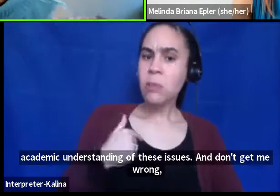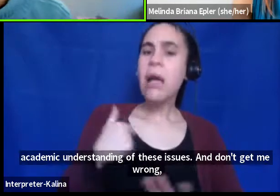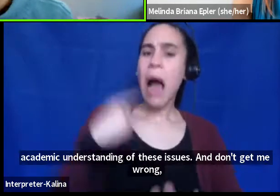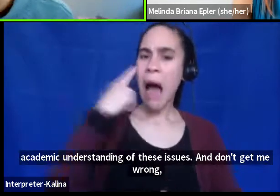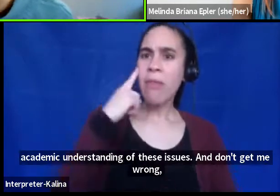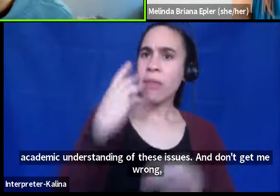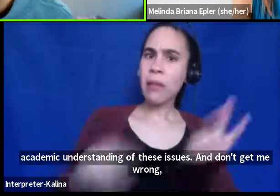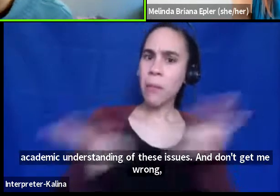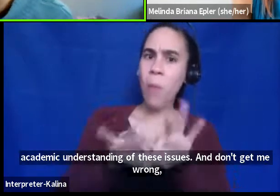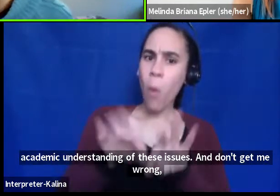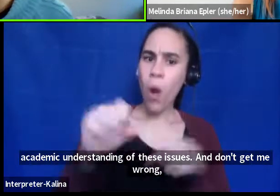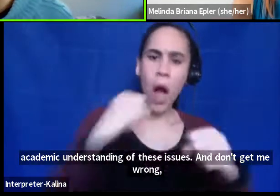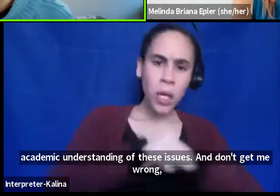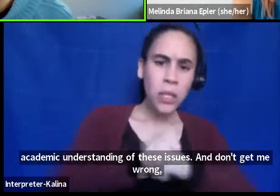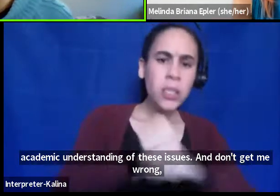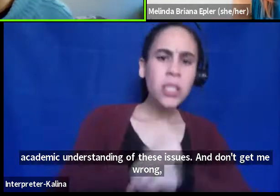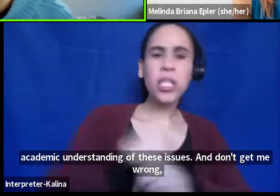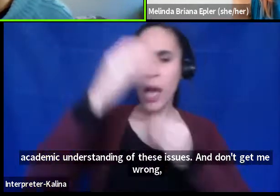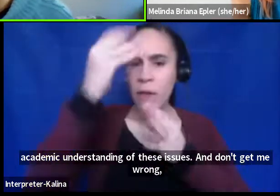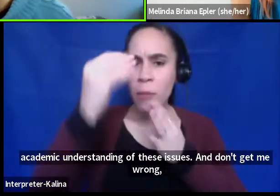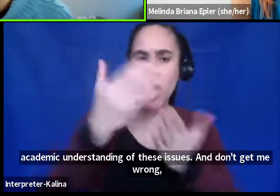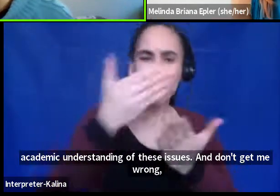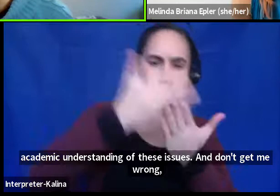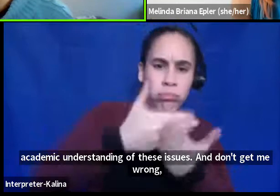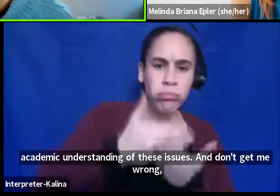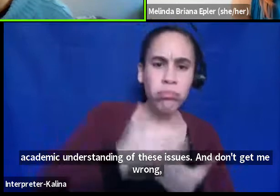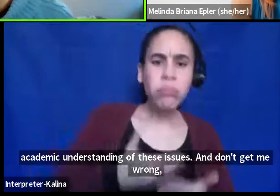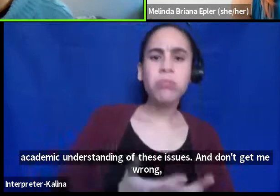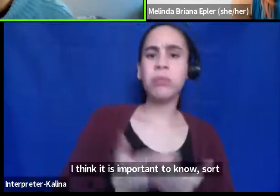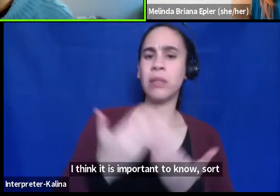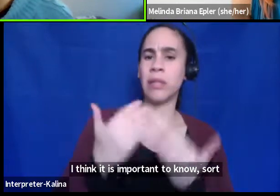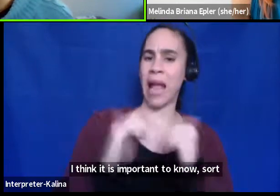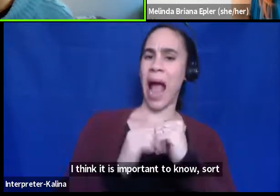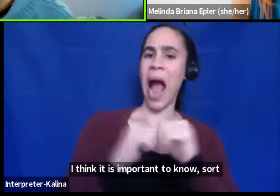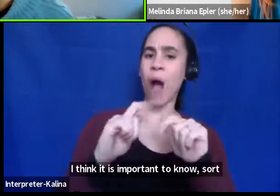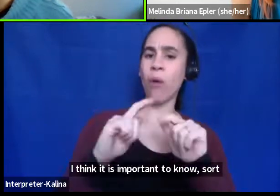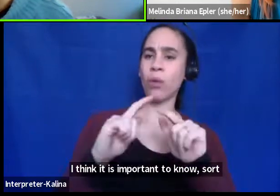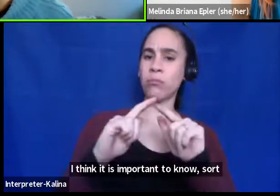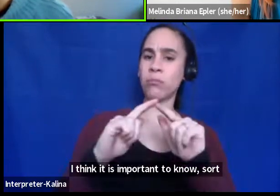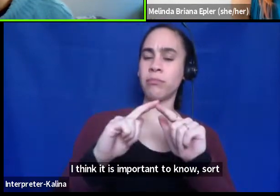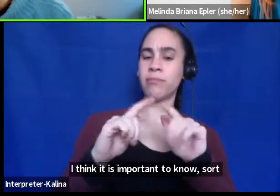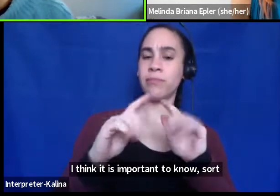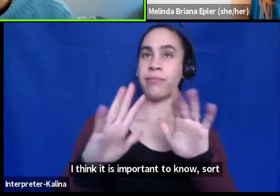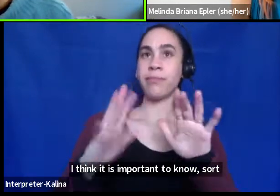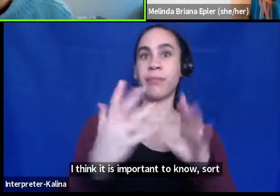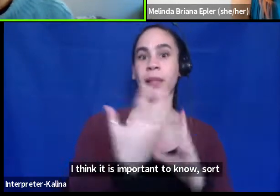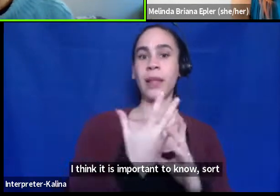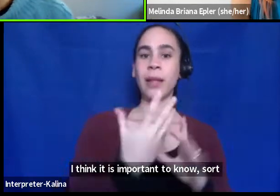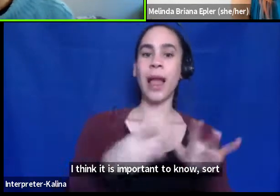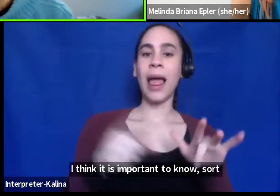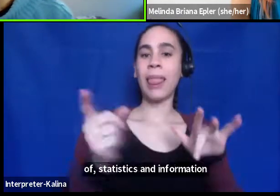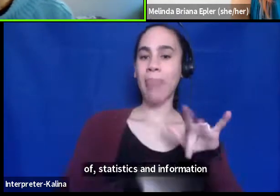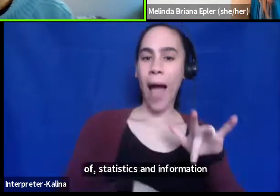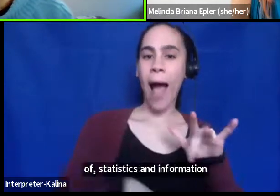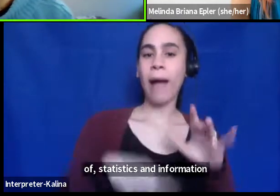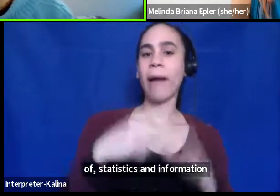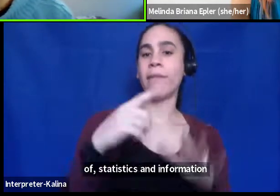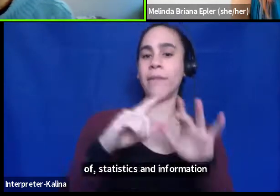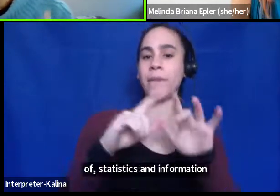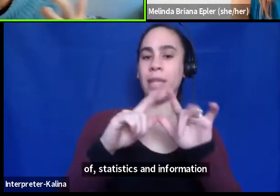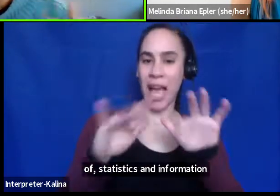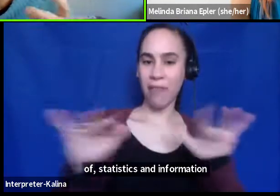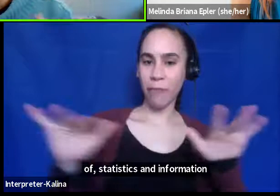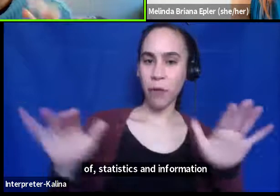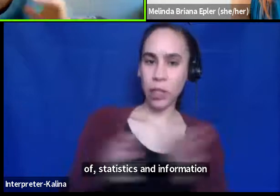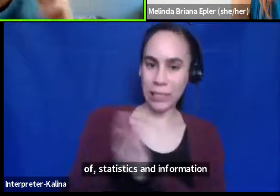and just information and the ways that diversity really, or lack of sort of diversity initiatives